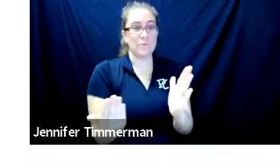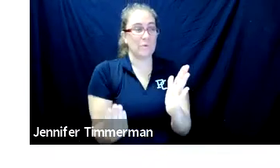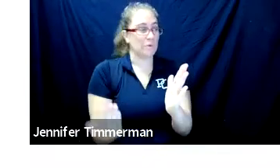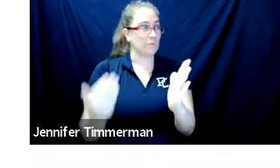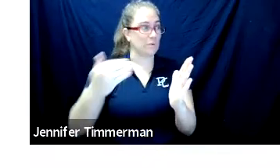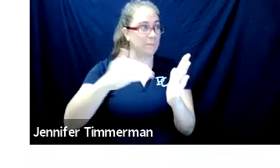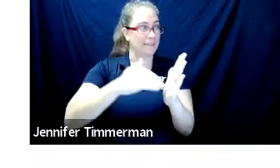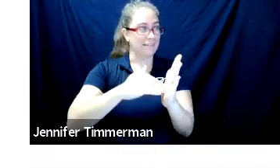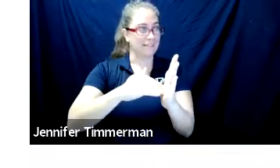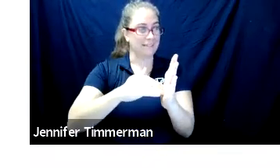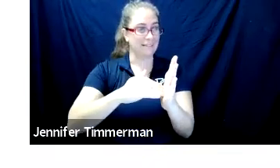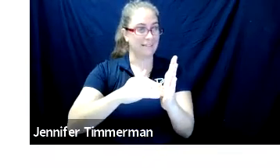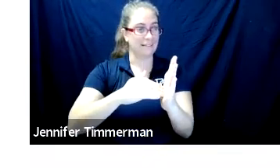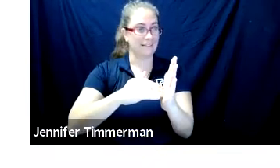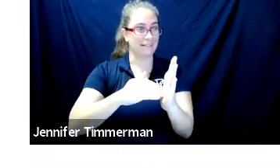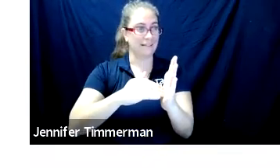So repeat.